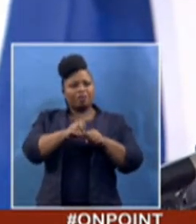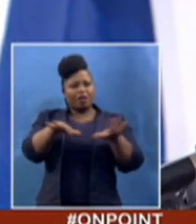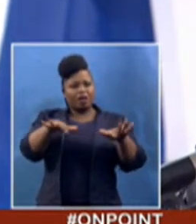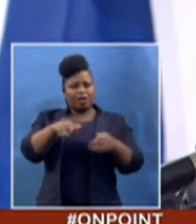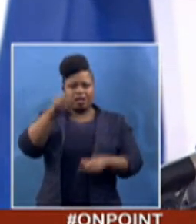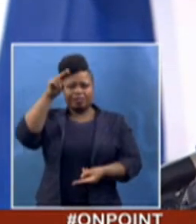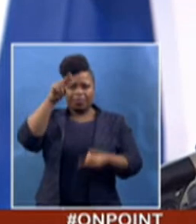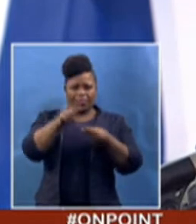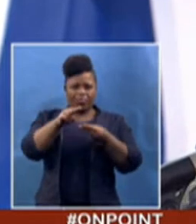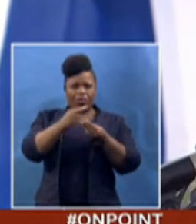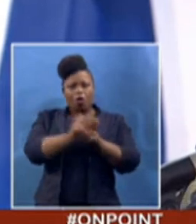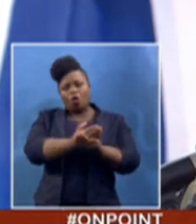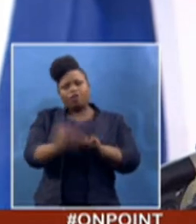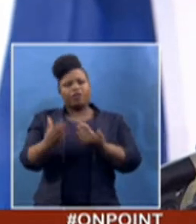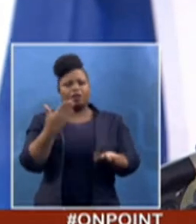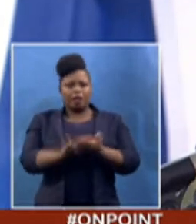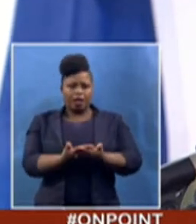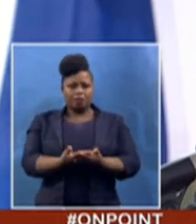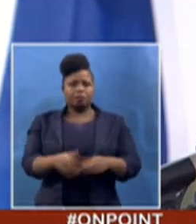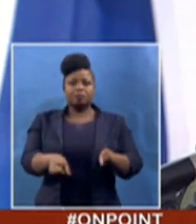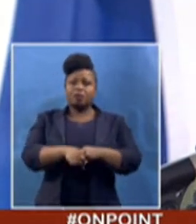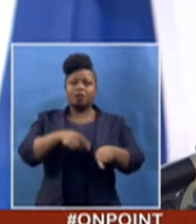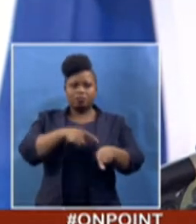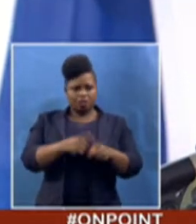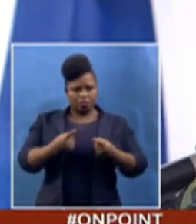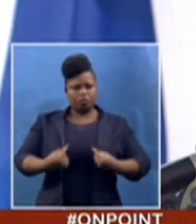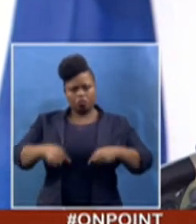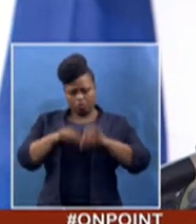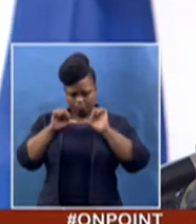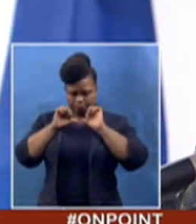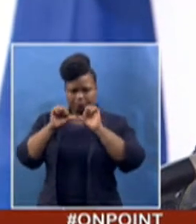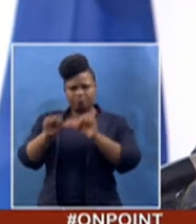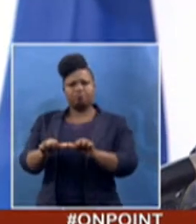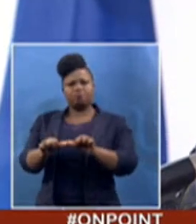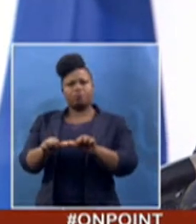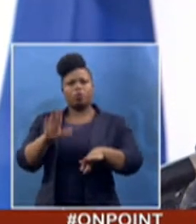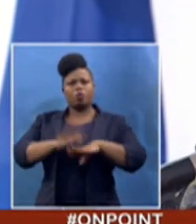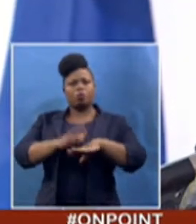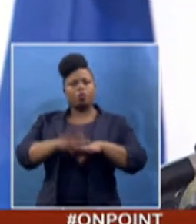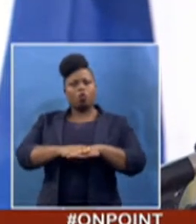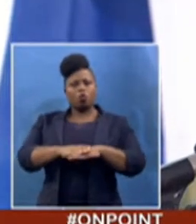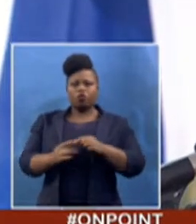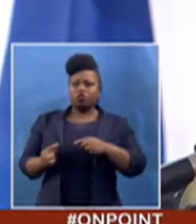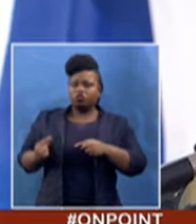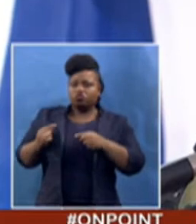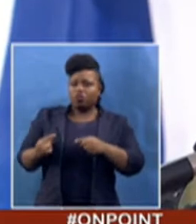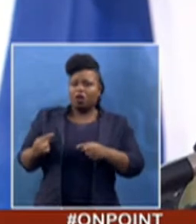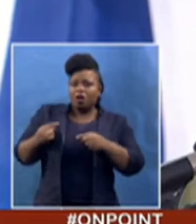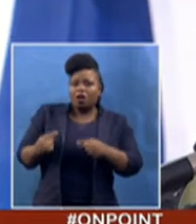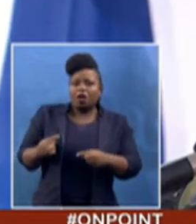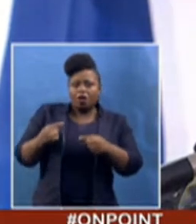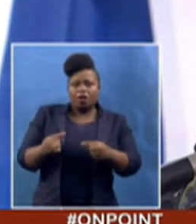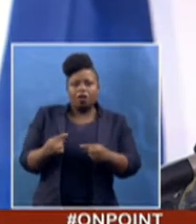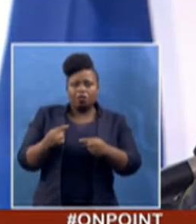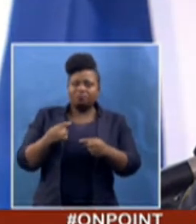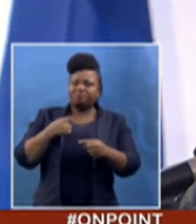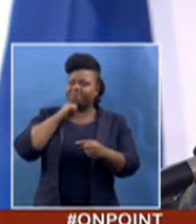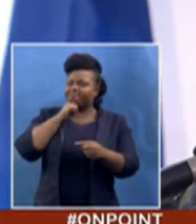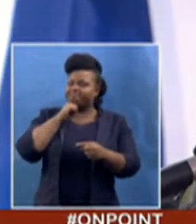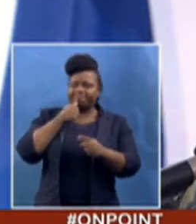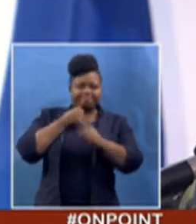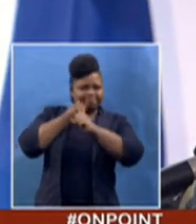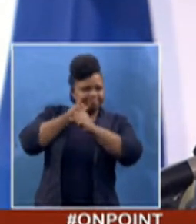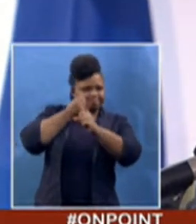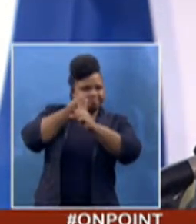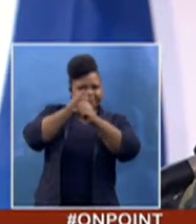but also to enabling us to continue with our struggle for the realization of the rights of